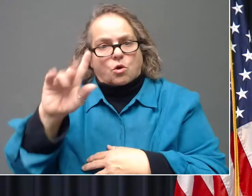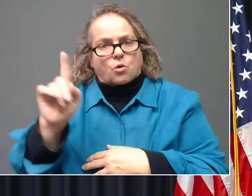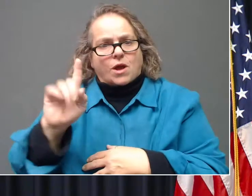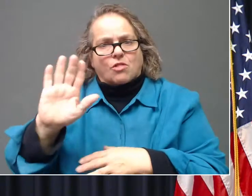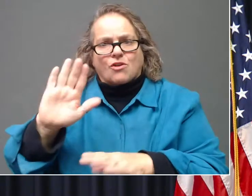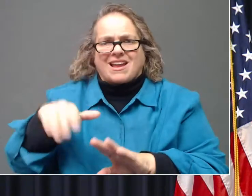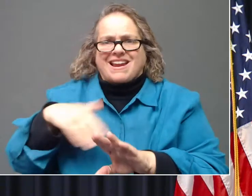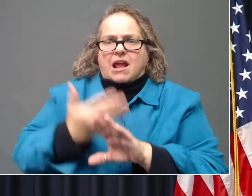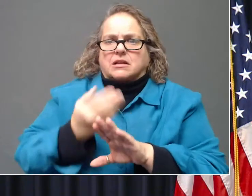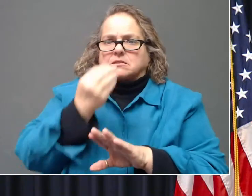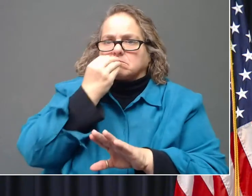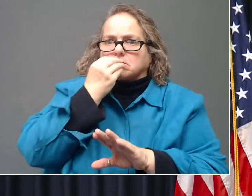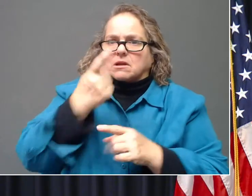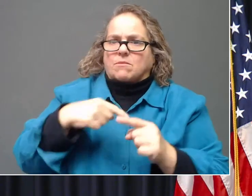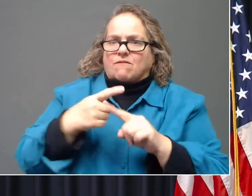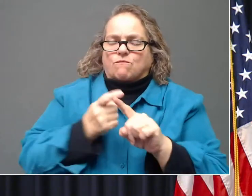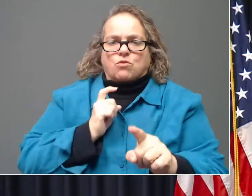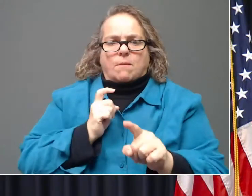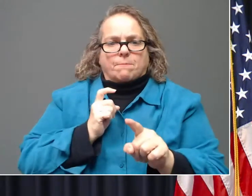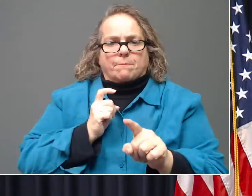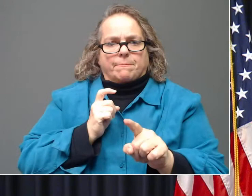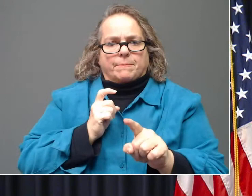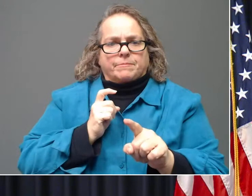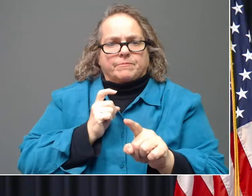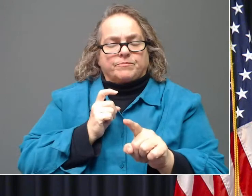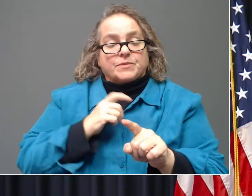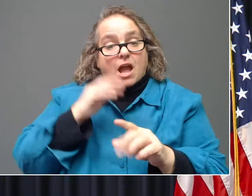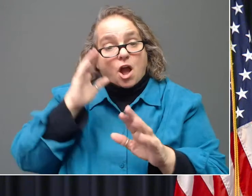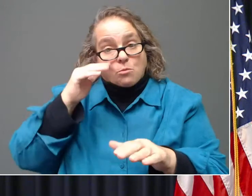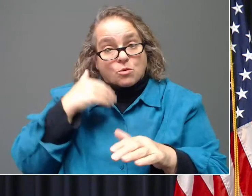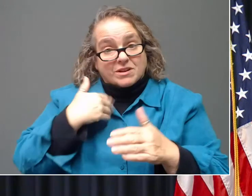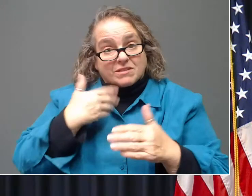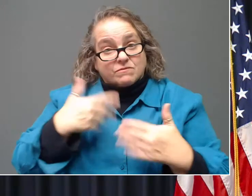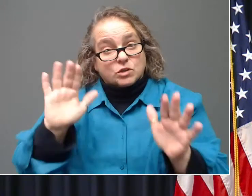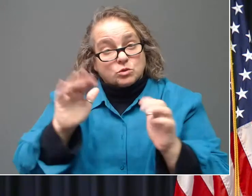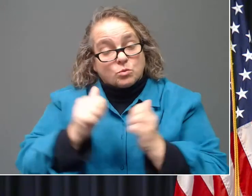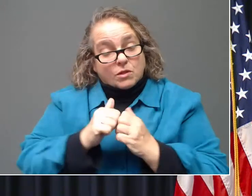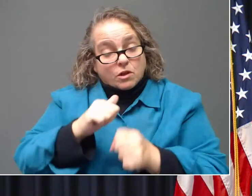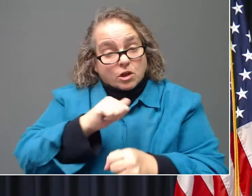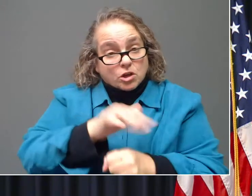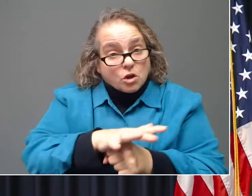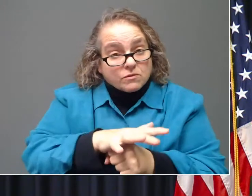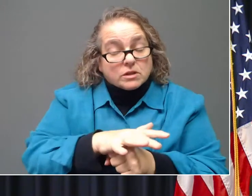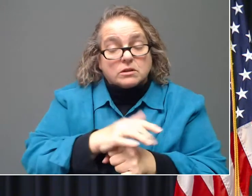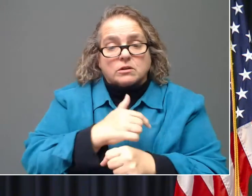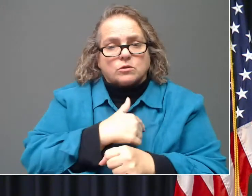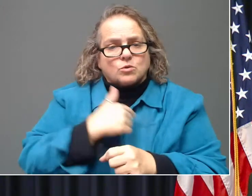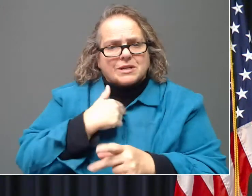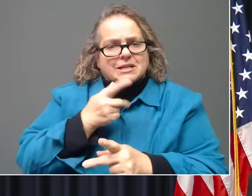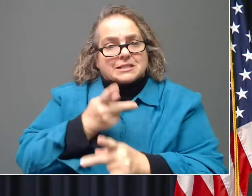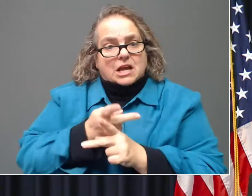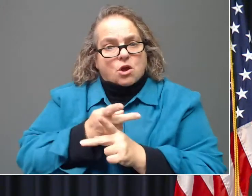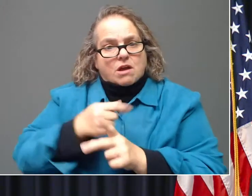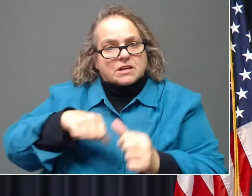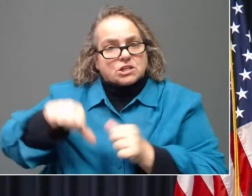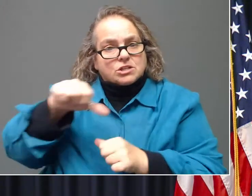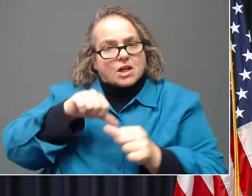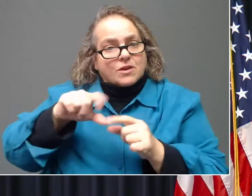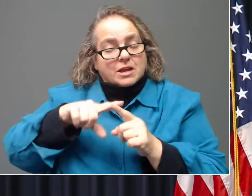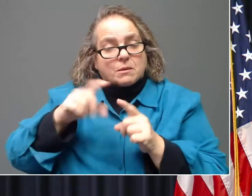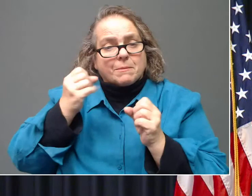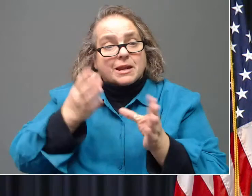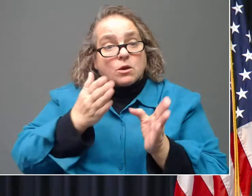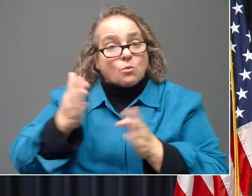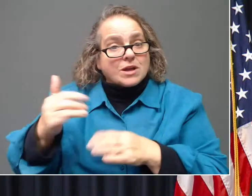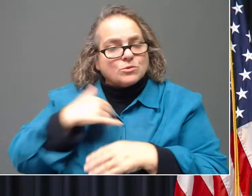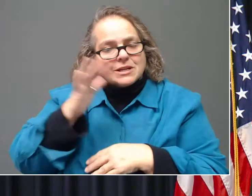I hope as we come out of COVID, where we have taken care of each other in ways that we've never seen in our lifetimes, that this